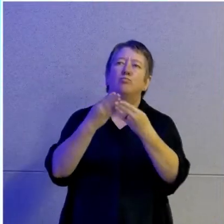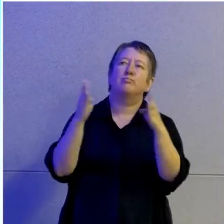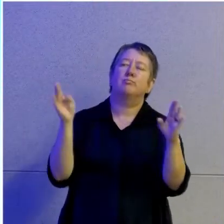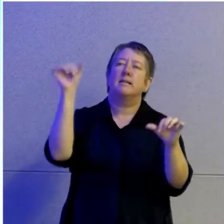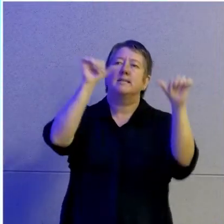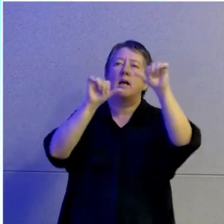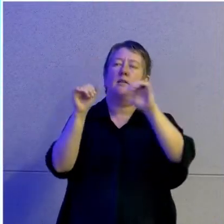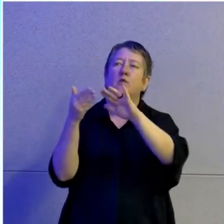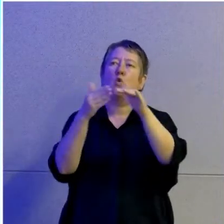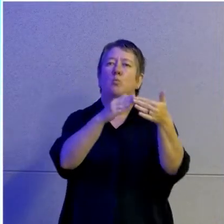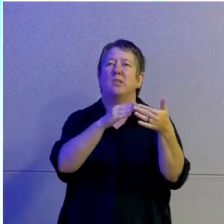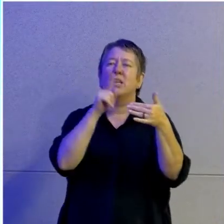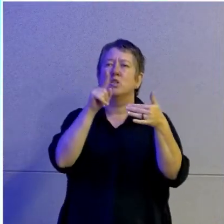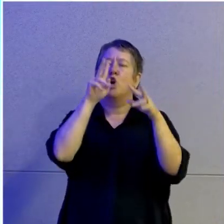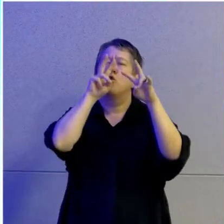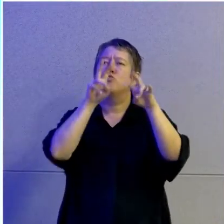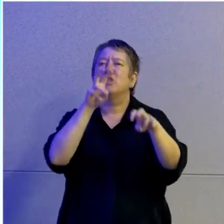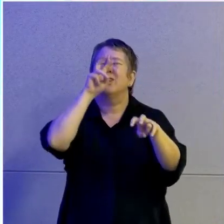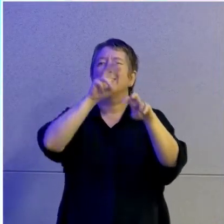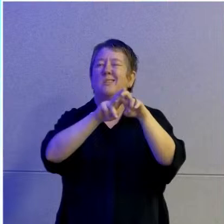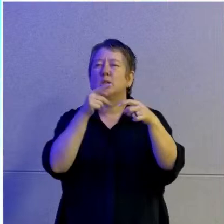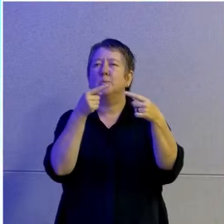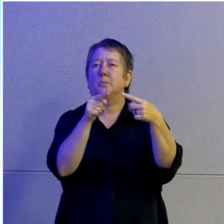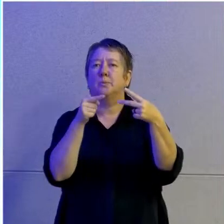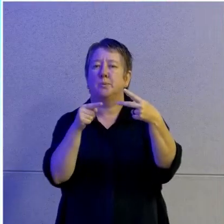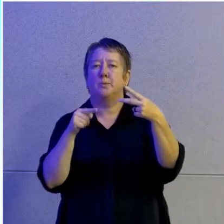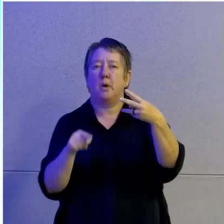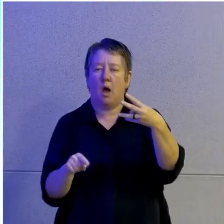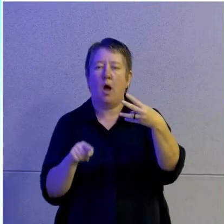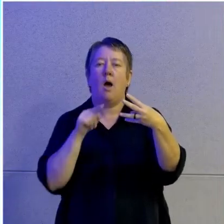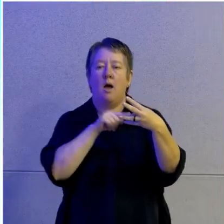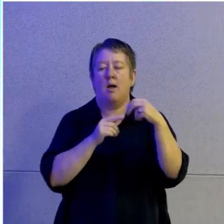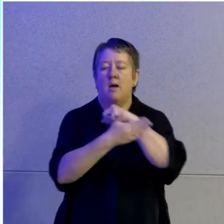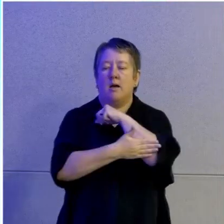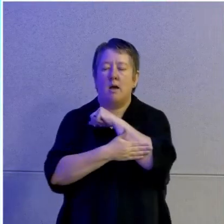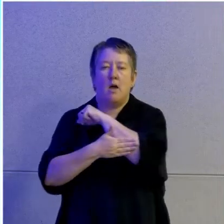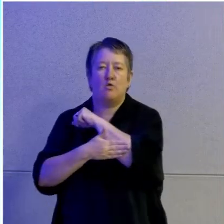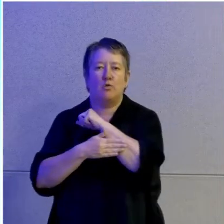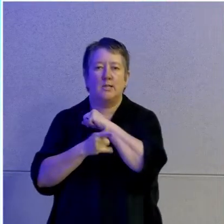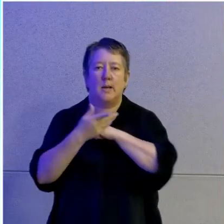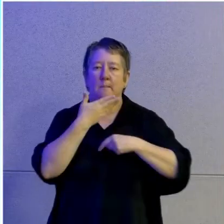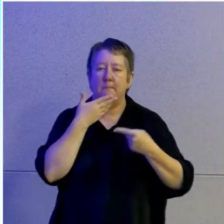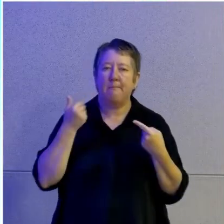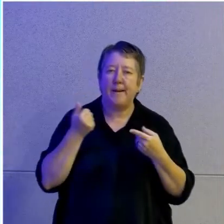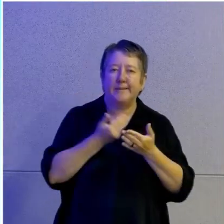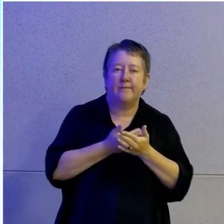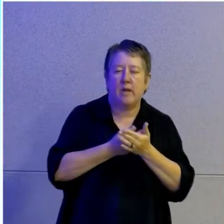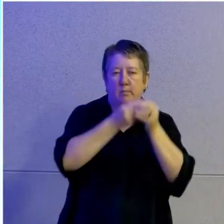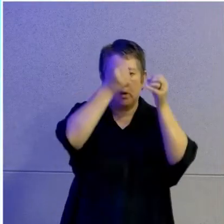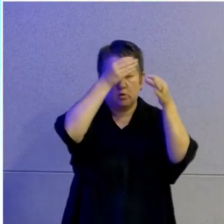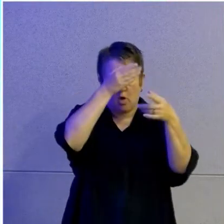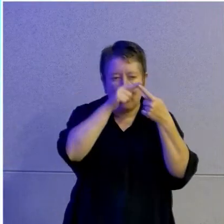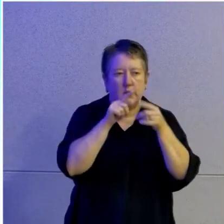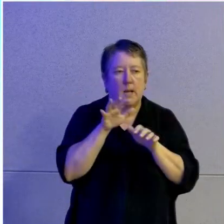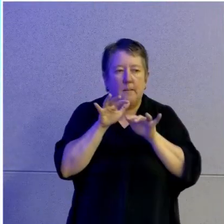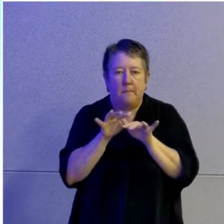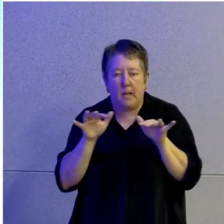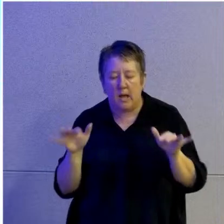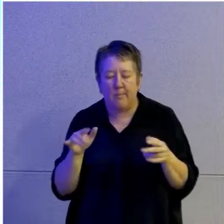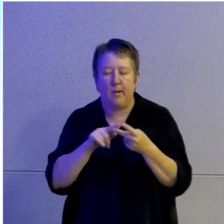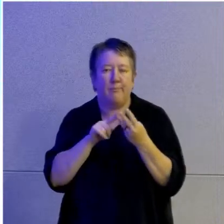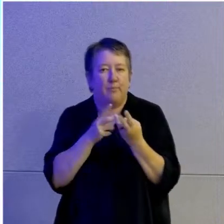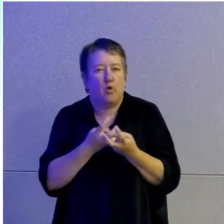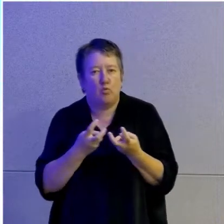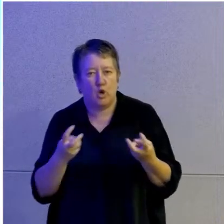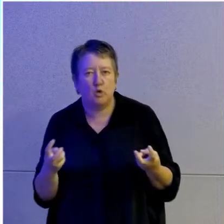scientific communities by using the best available knowledge, human capital, and resources